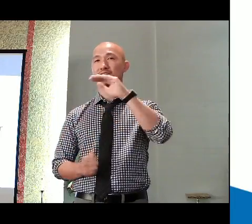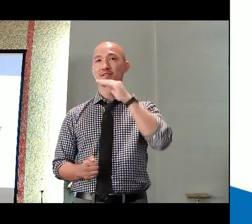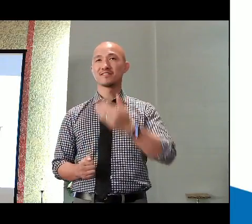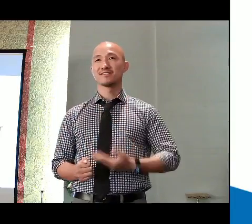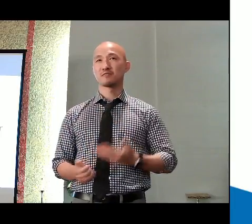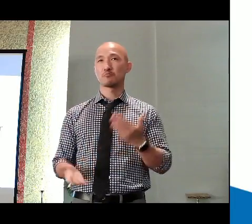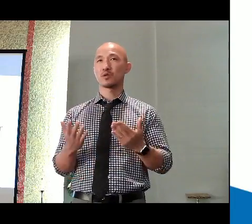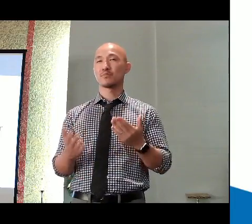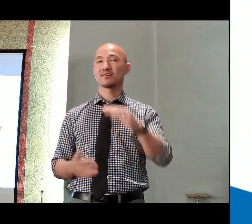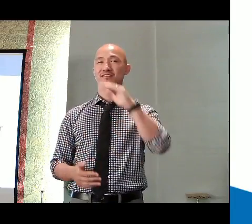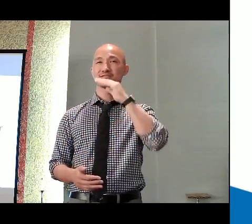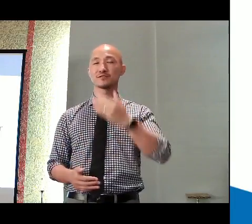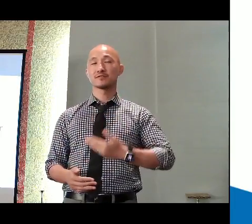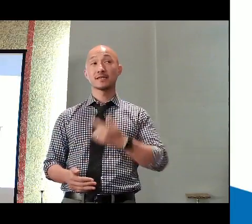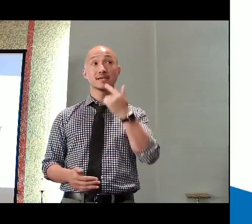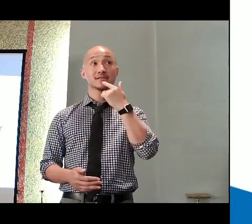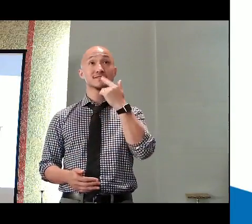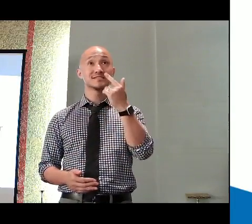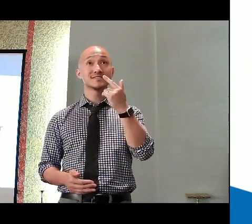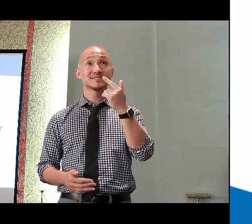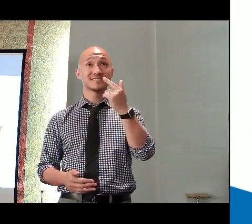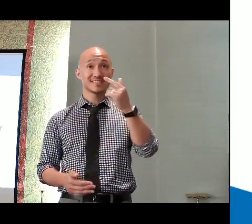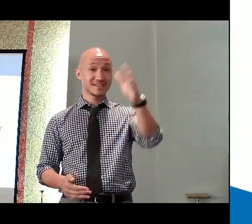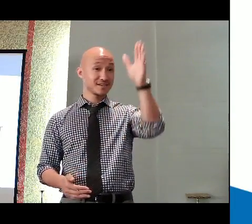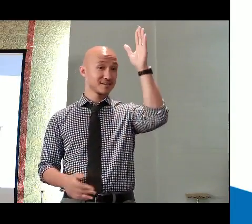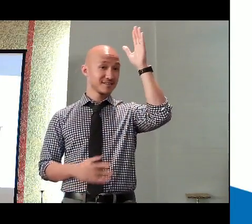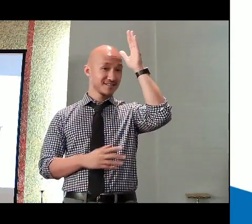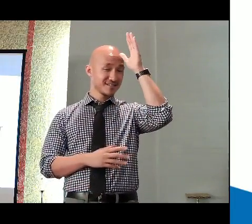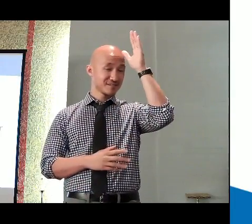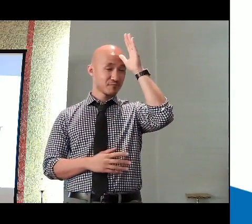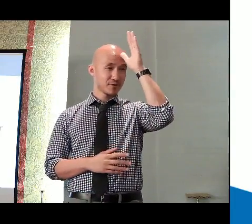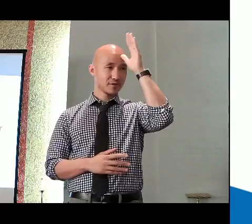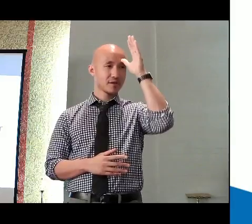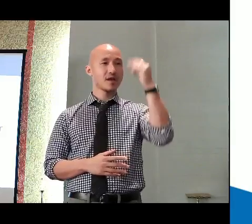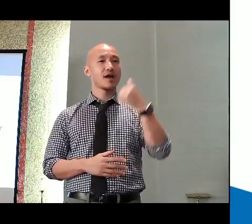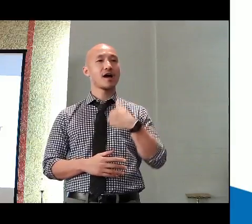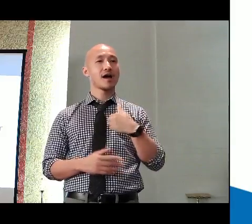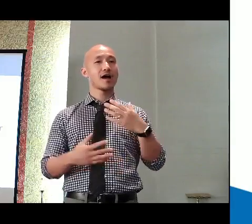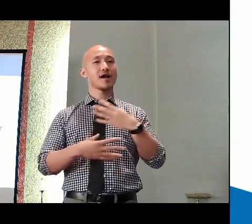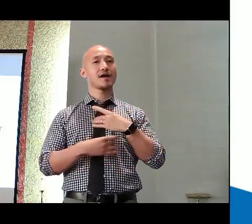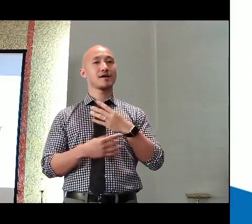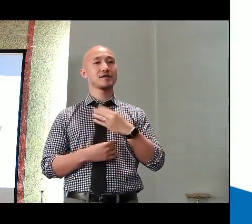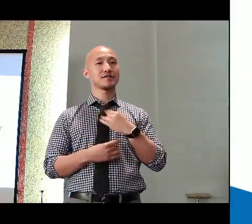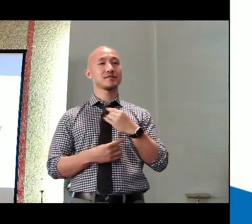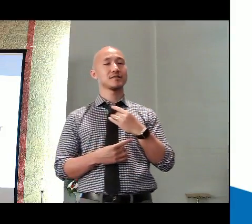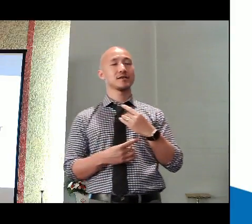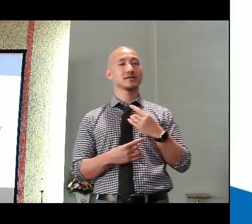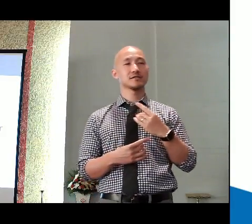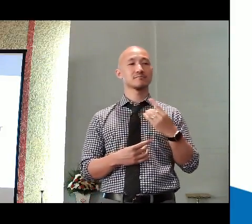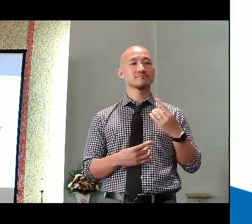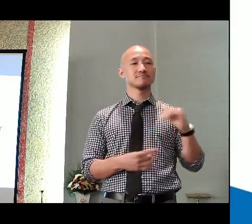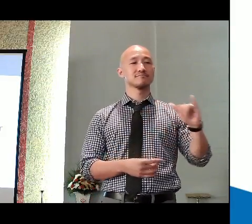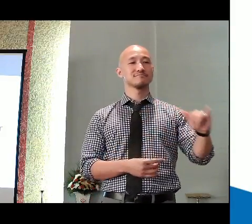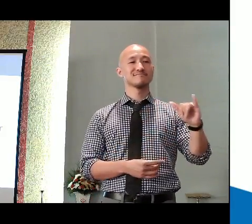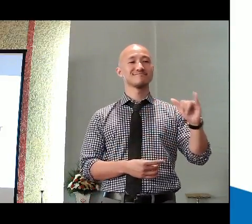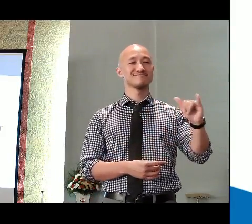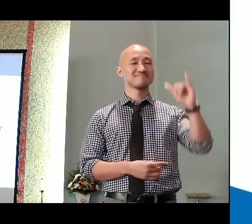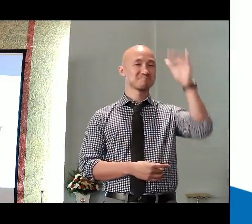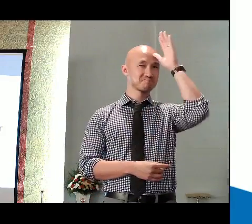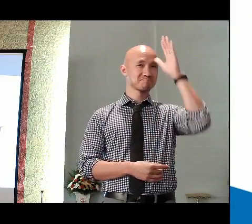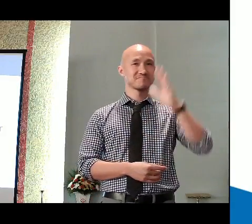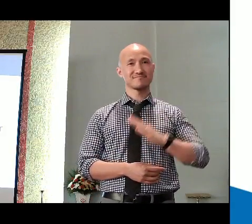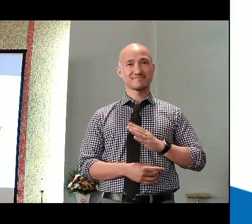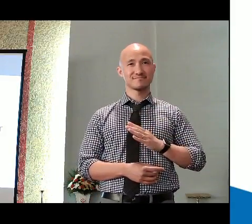this guy. Hopefully it's going to be, I really like this brother, right? I mean, that's what you expect to hear. Not this guy, this brother. And right